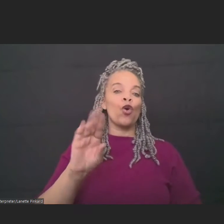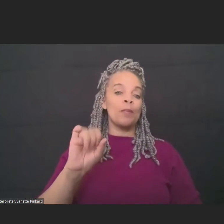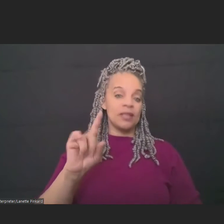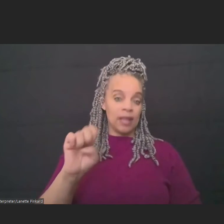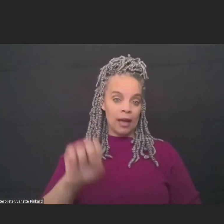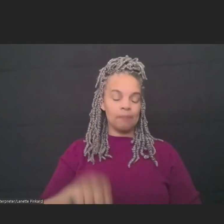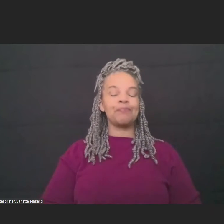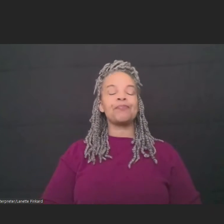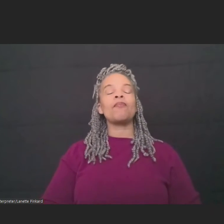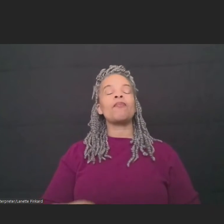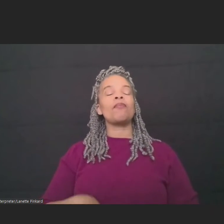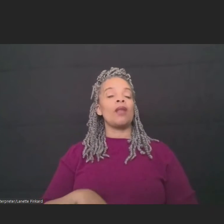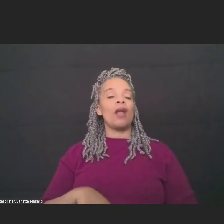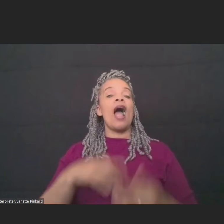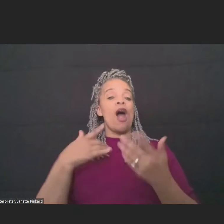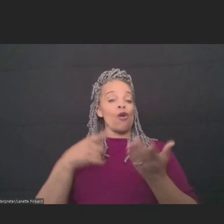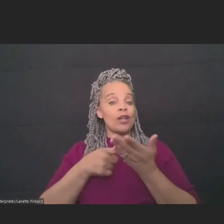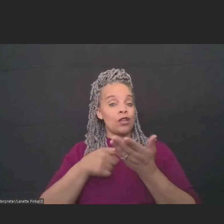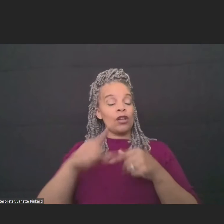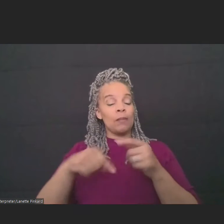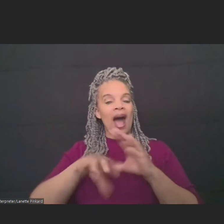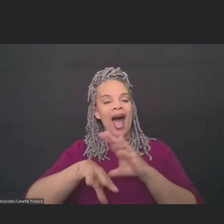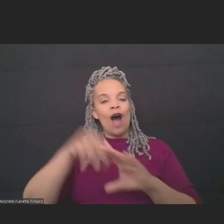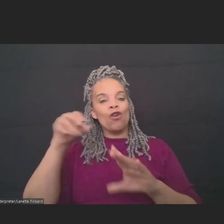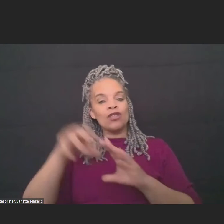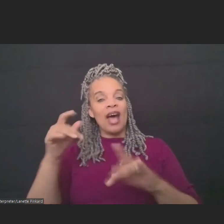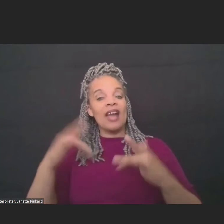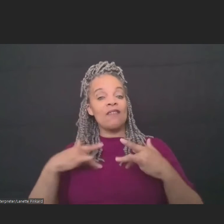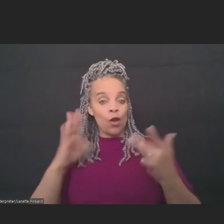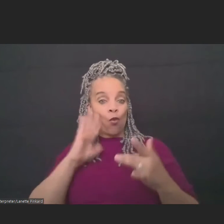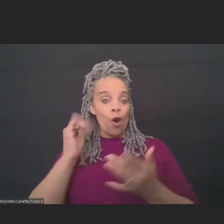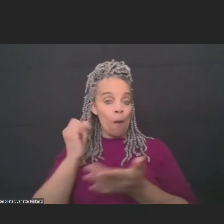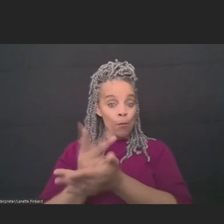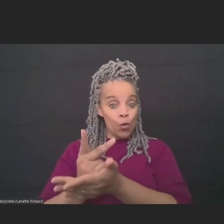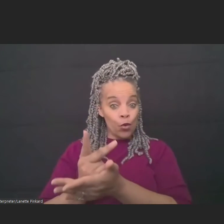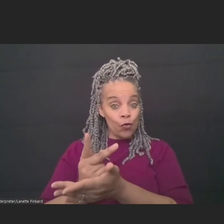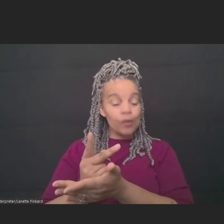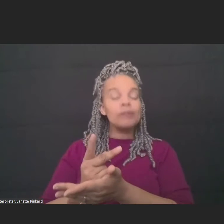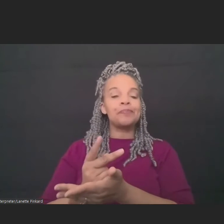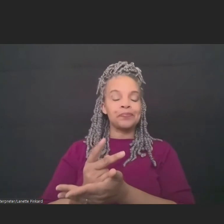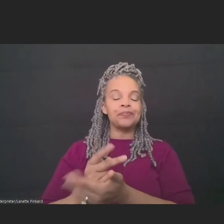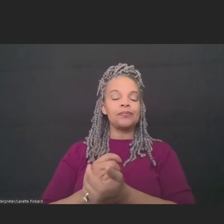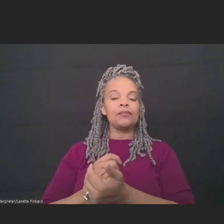Outdoor, again, I already talked about how outdoor events will be approved.